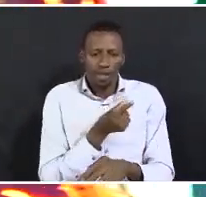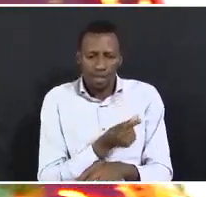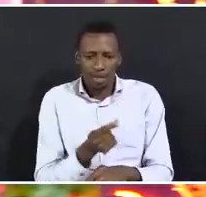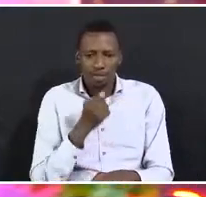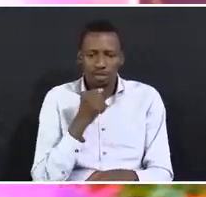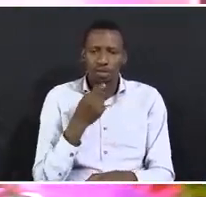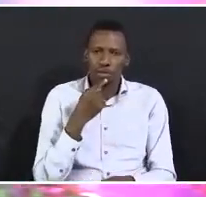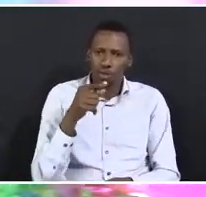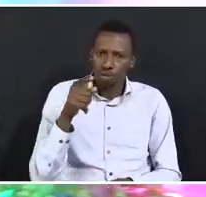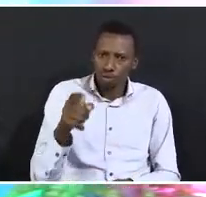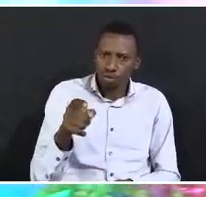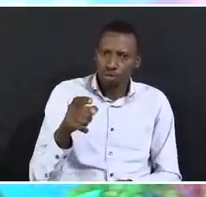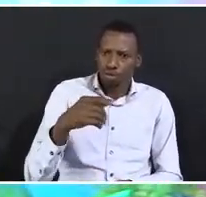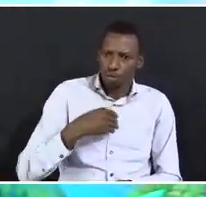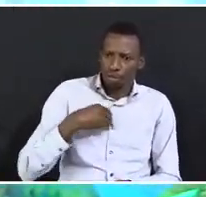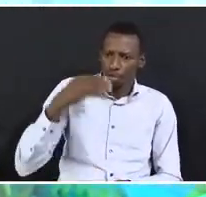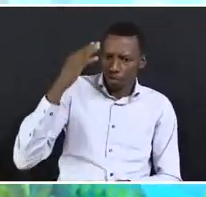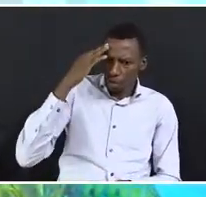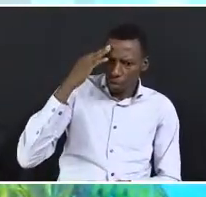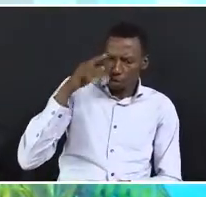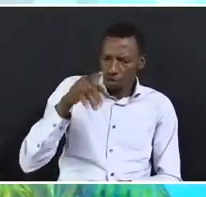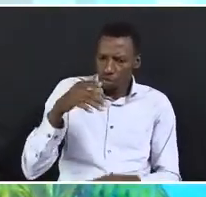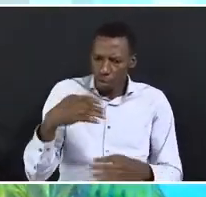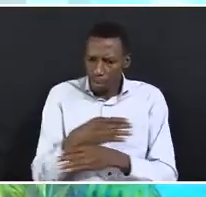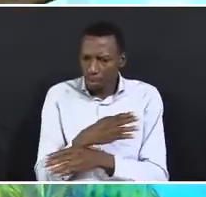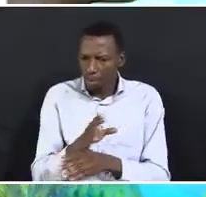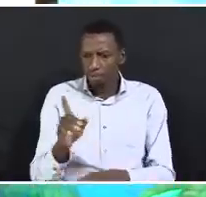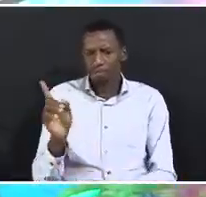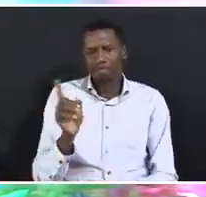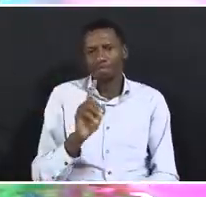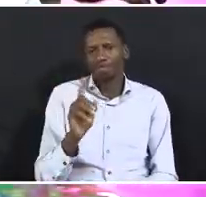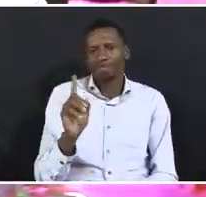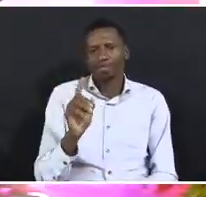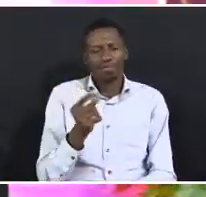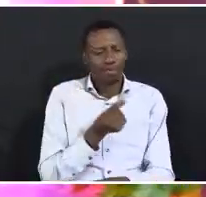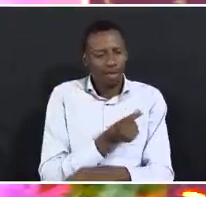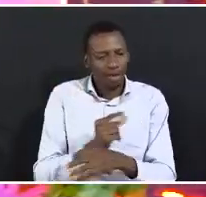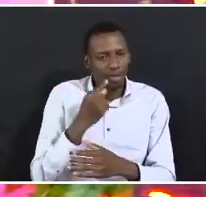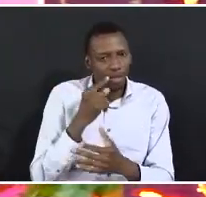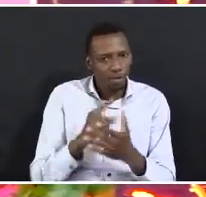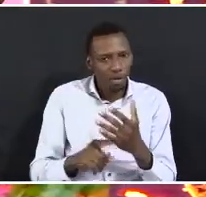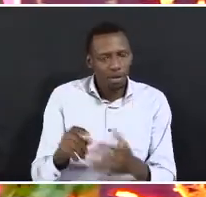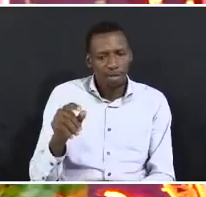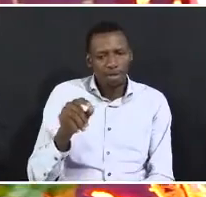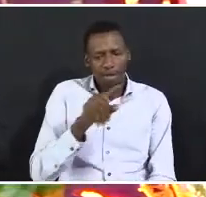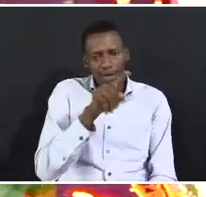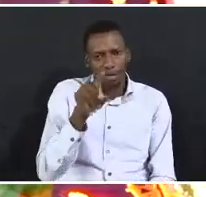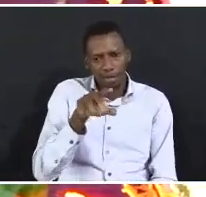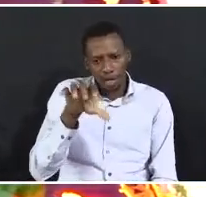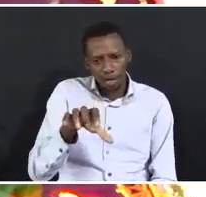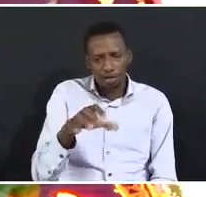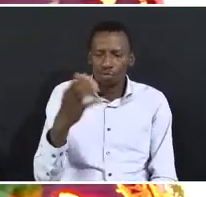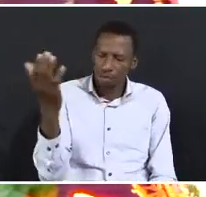that you, I know you are being promiscuous. No. Grace simply says, "Zacchaeus, calm